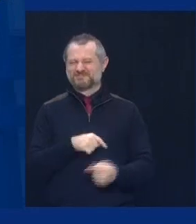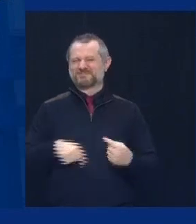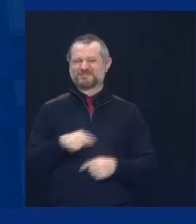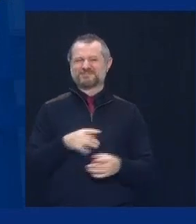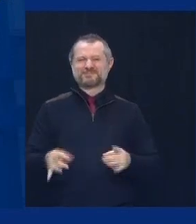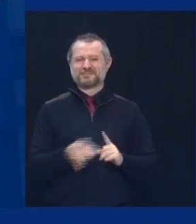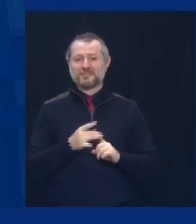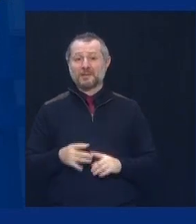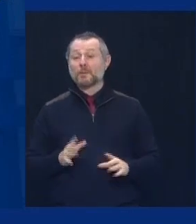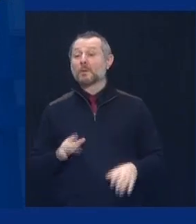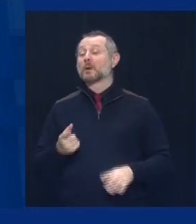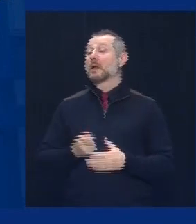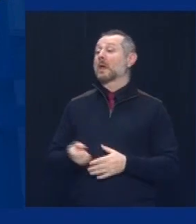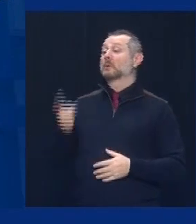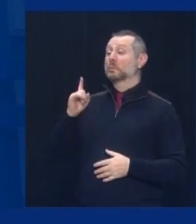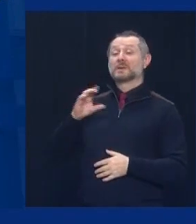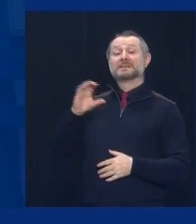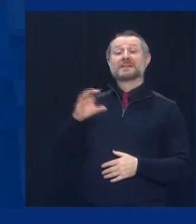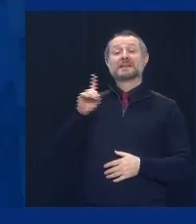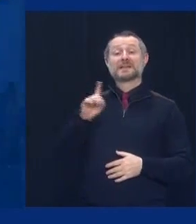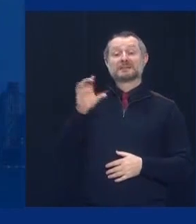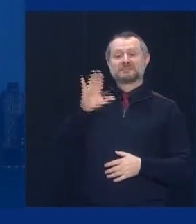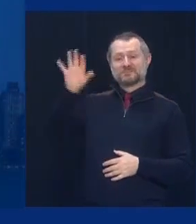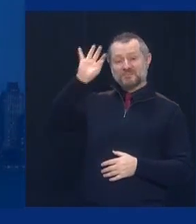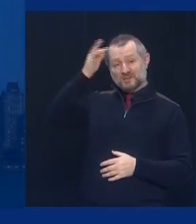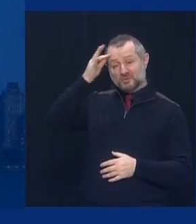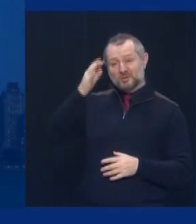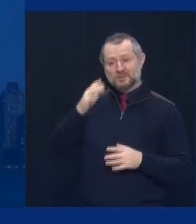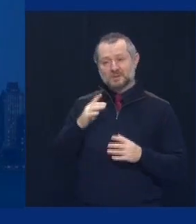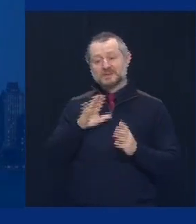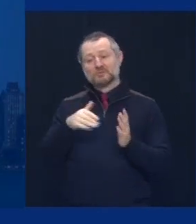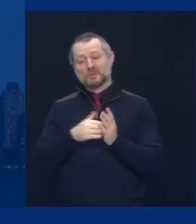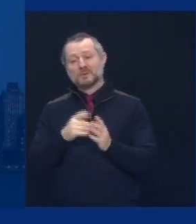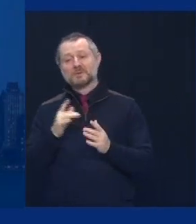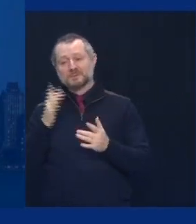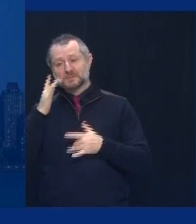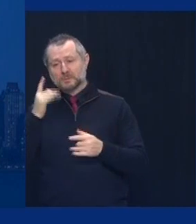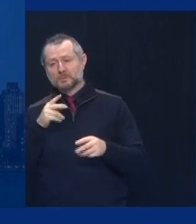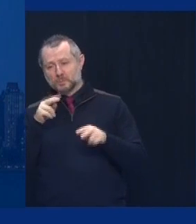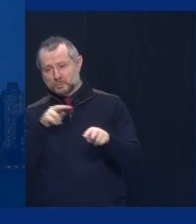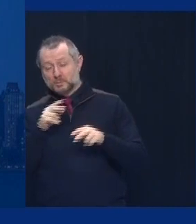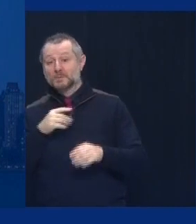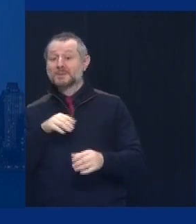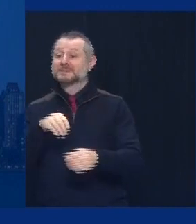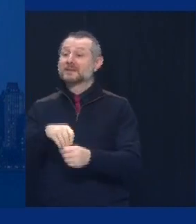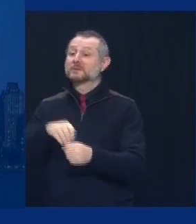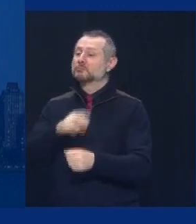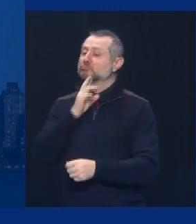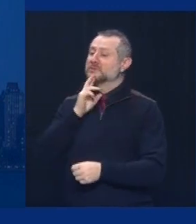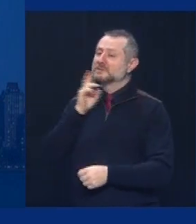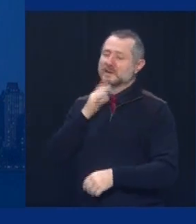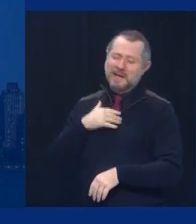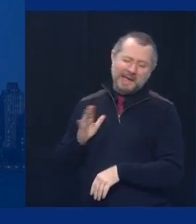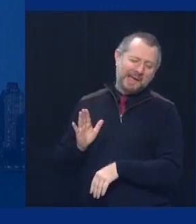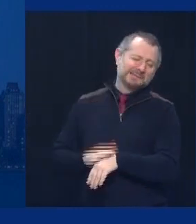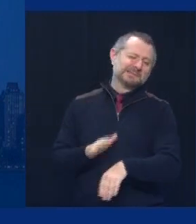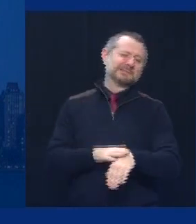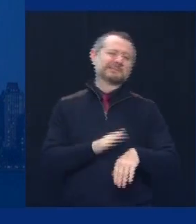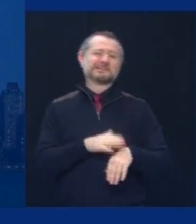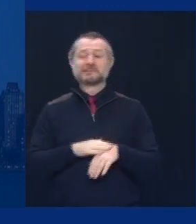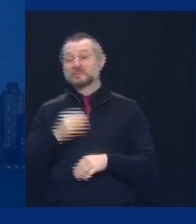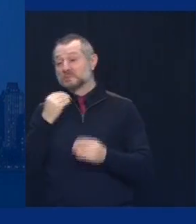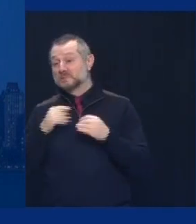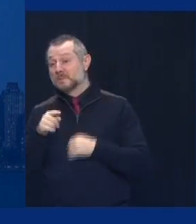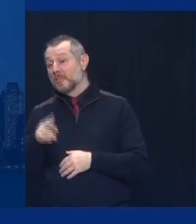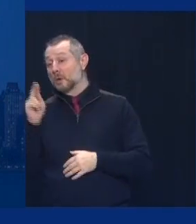last week did a caution on indoor dining. In New York City, you put the CDC caution on